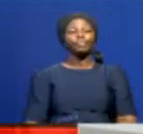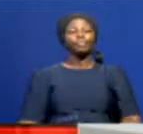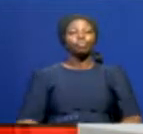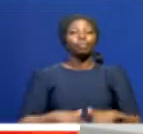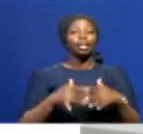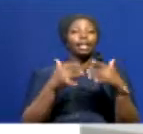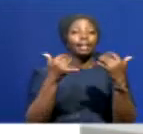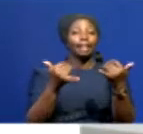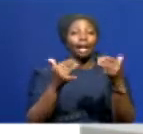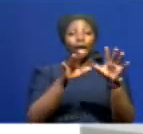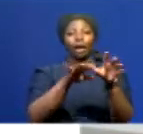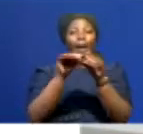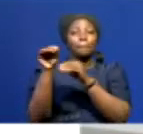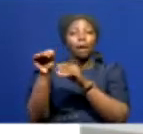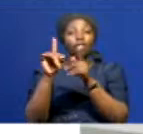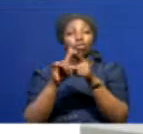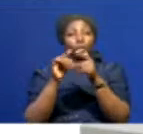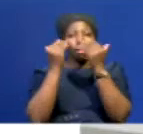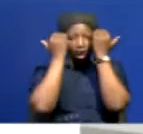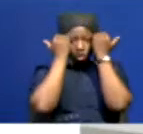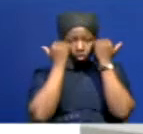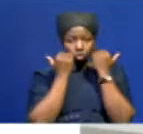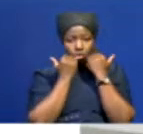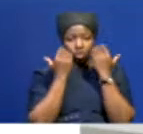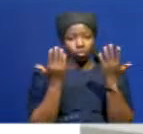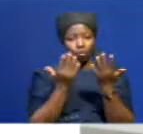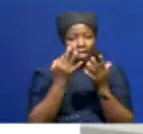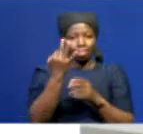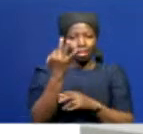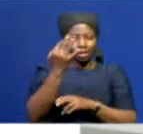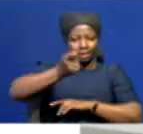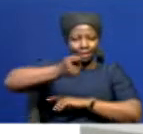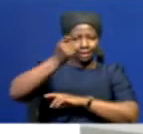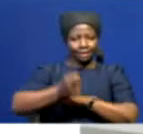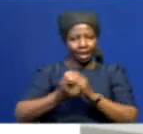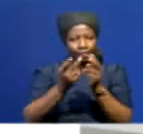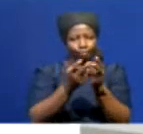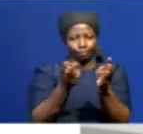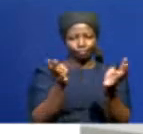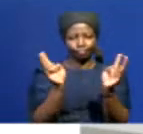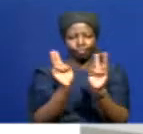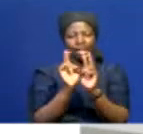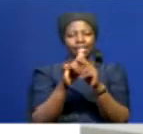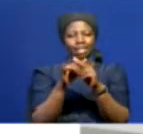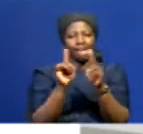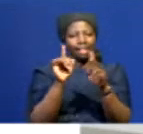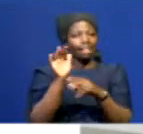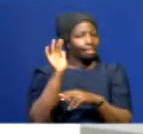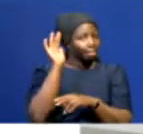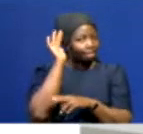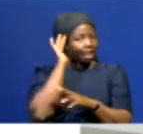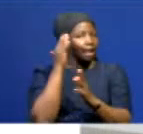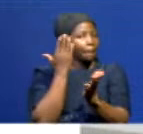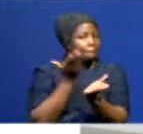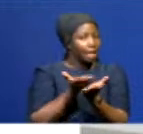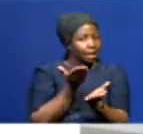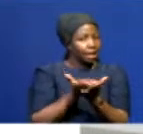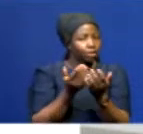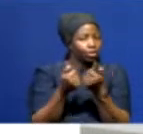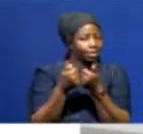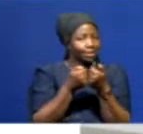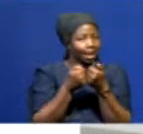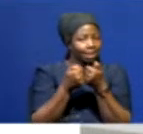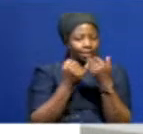And now we cross over to the corridors of justice, where the three-judge bench kicked off the hearing of the petition challenging the implementation of